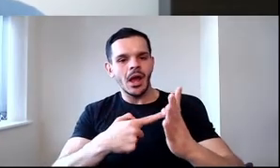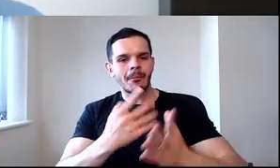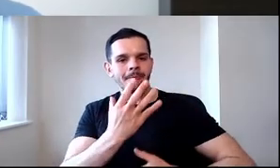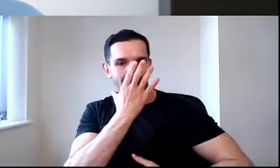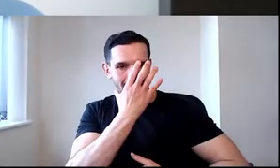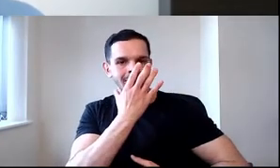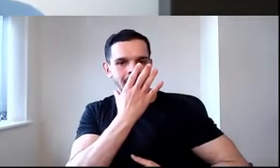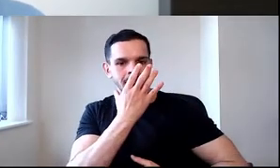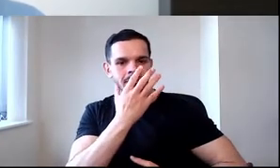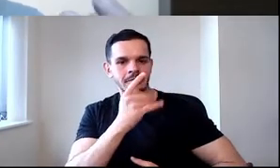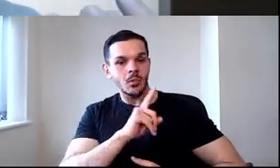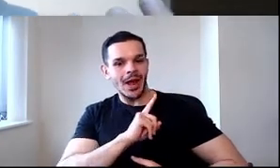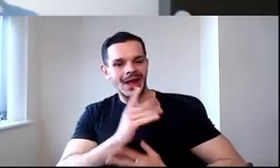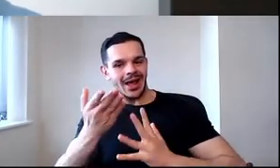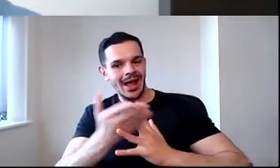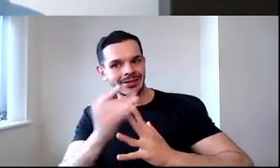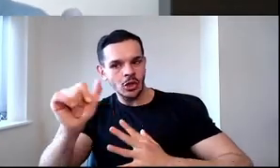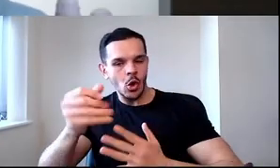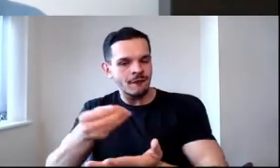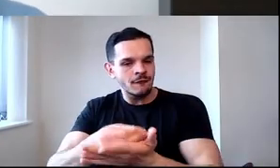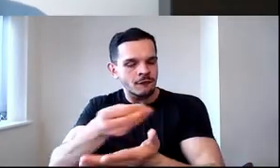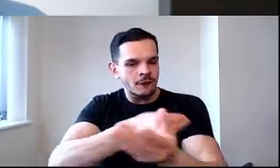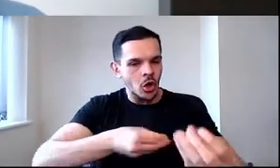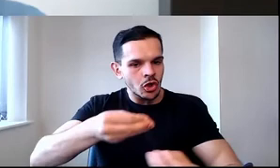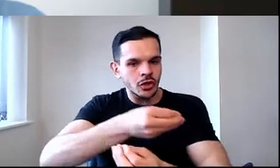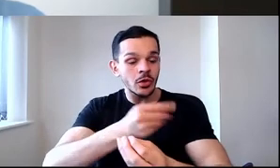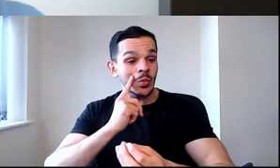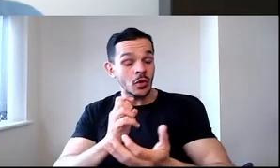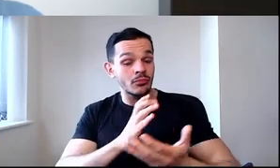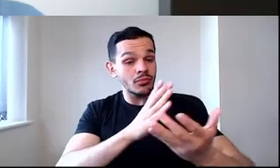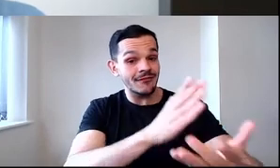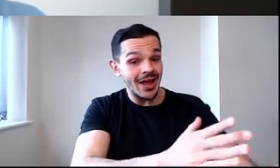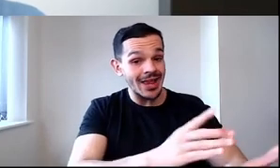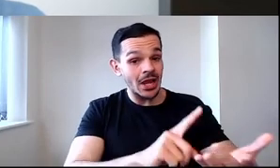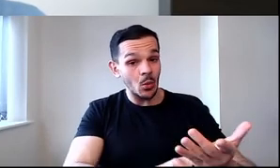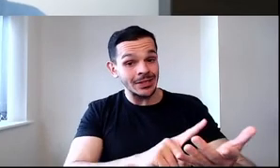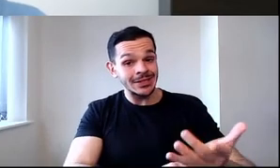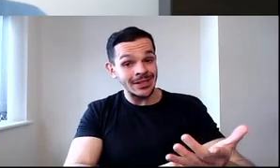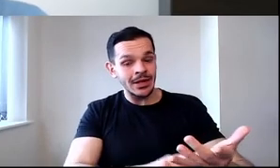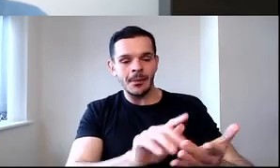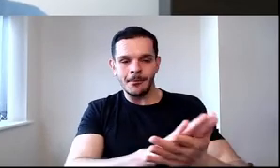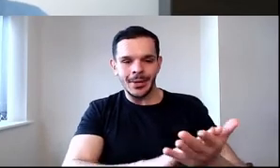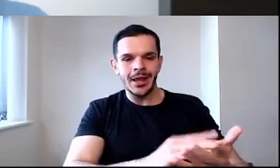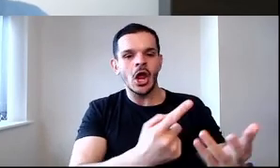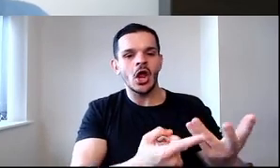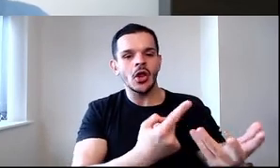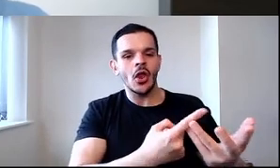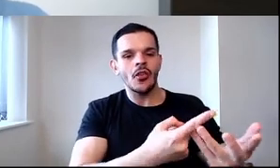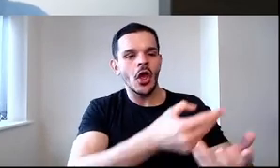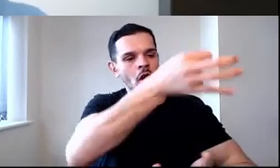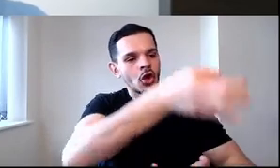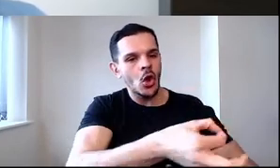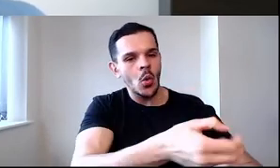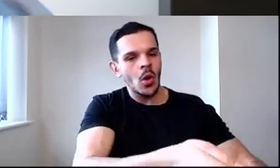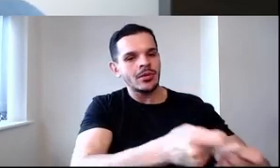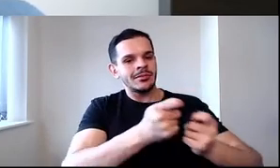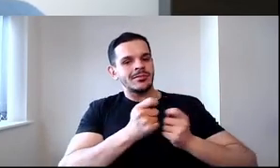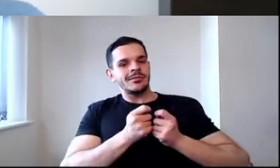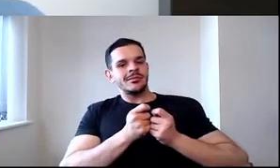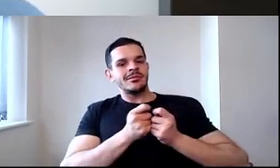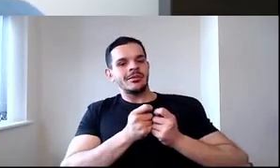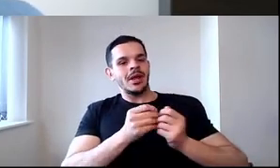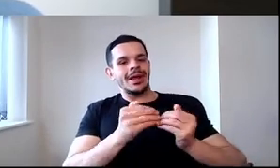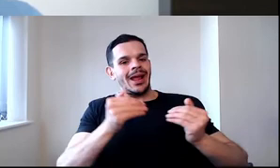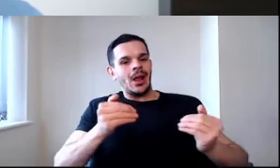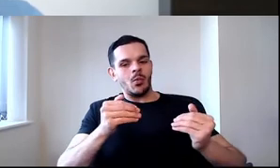funds, but whenever you do provide the liquidity, you're getting another token that represents the amount that you're